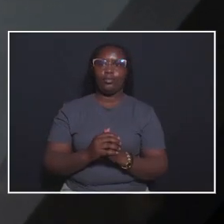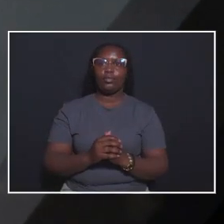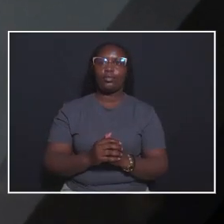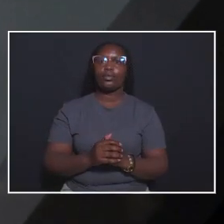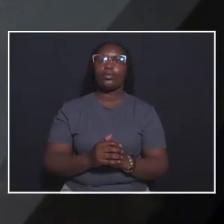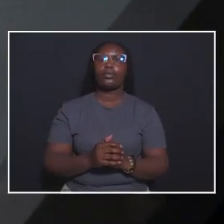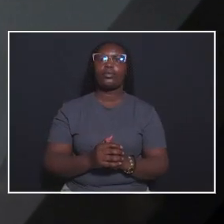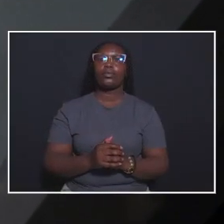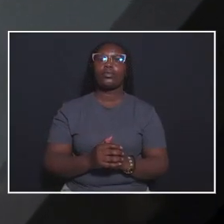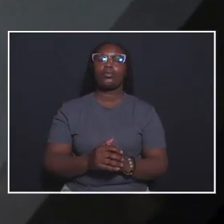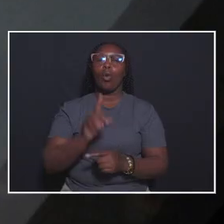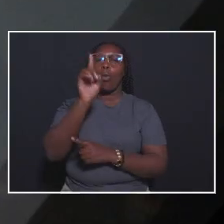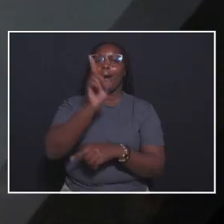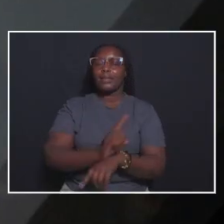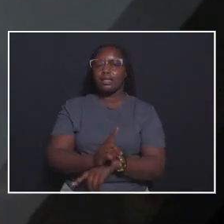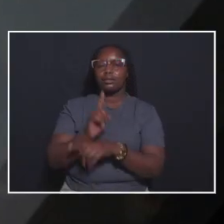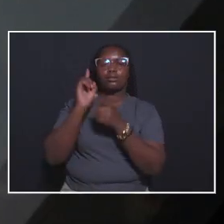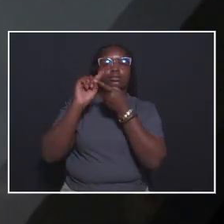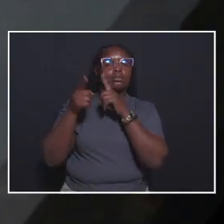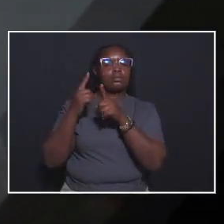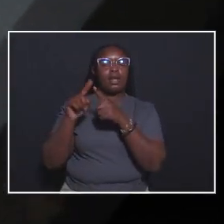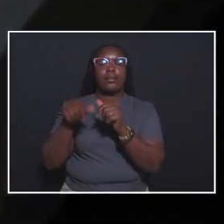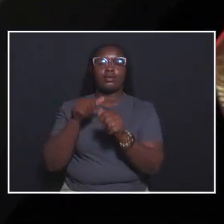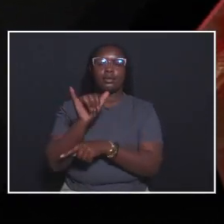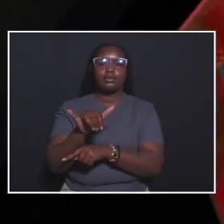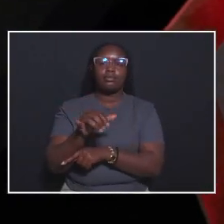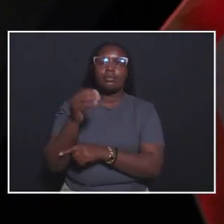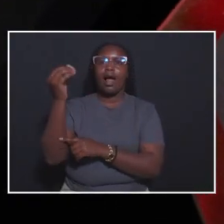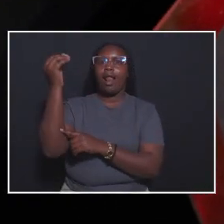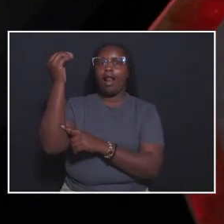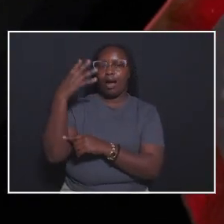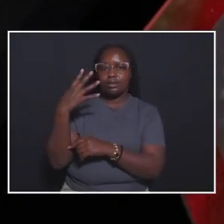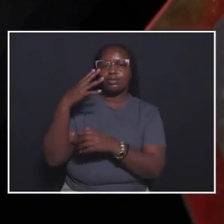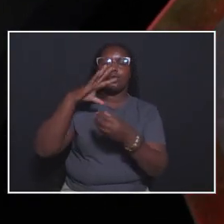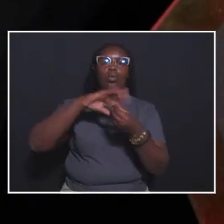Let's take a minute and think about that. Light was created.